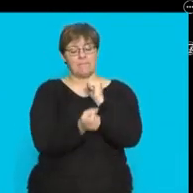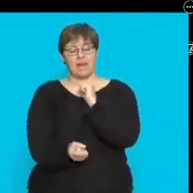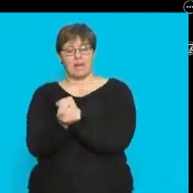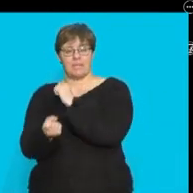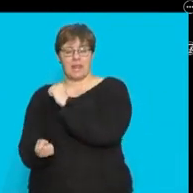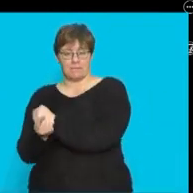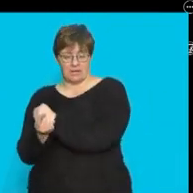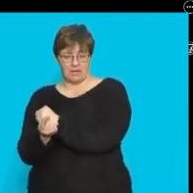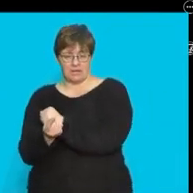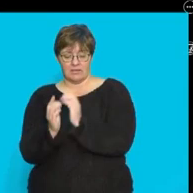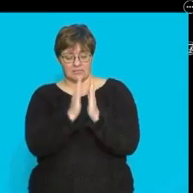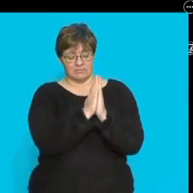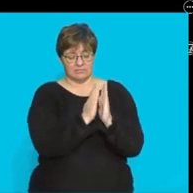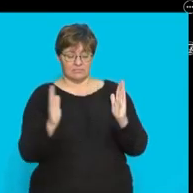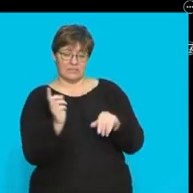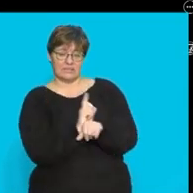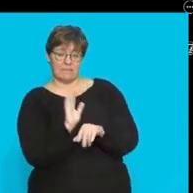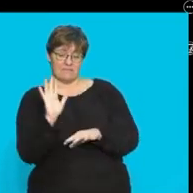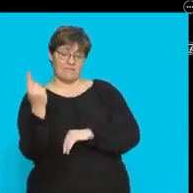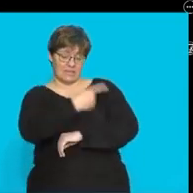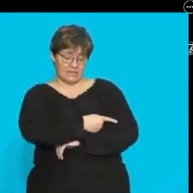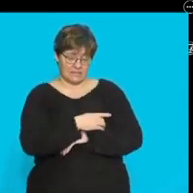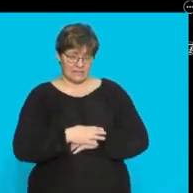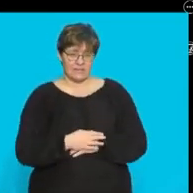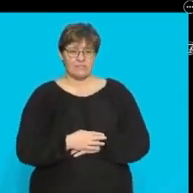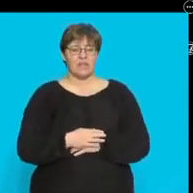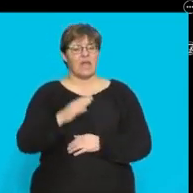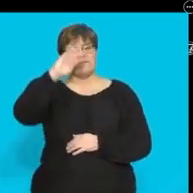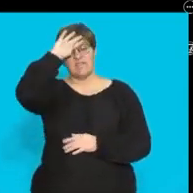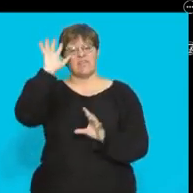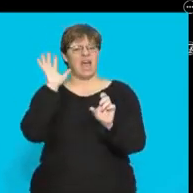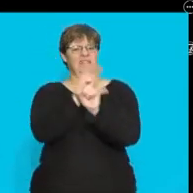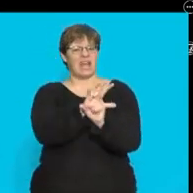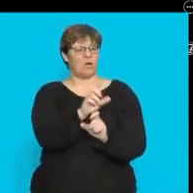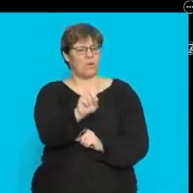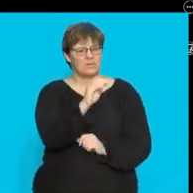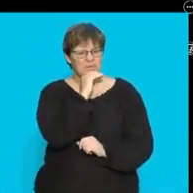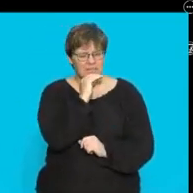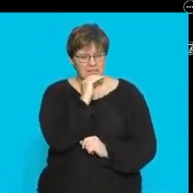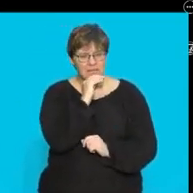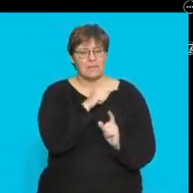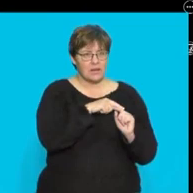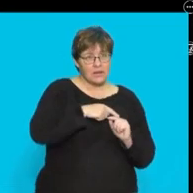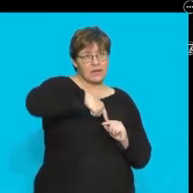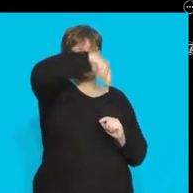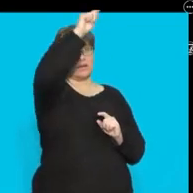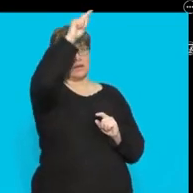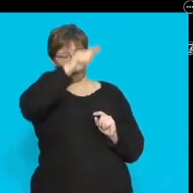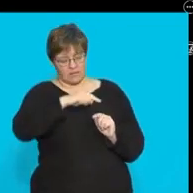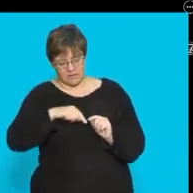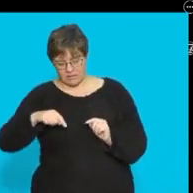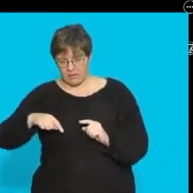patient experienced during the 5 days. And what is a fever attack? A fever attack is when our